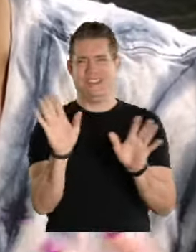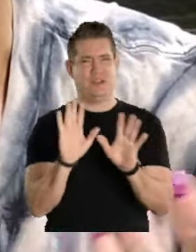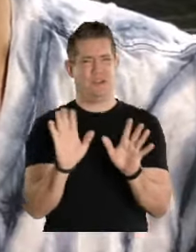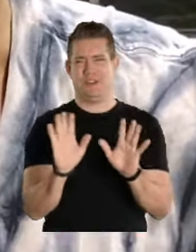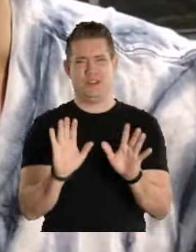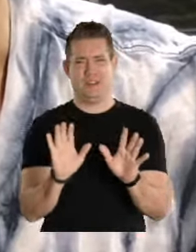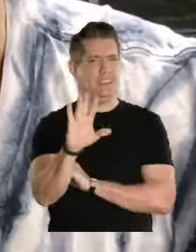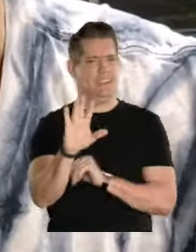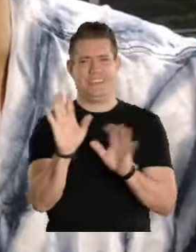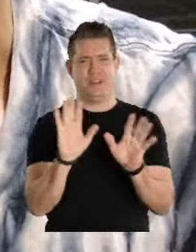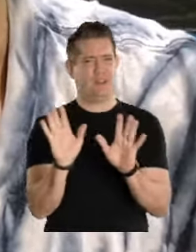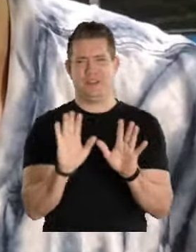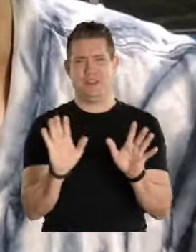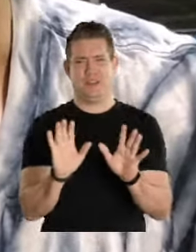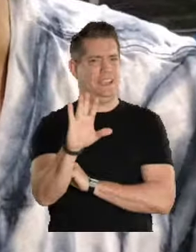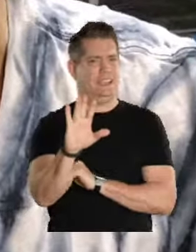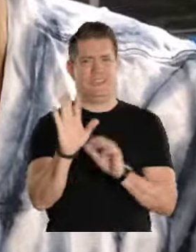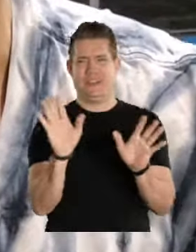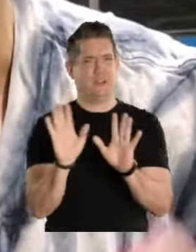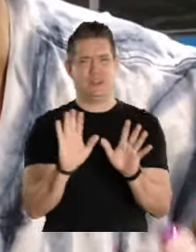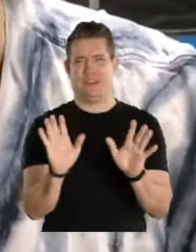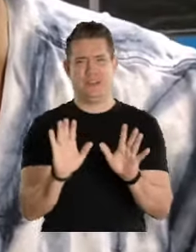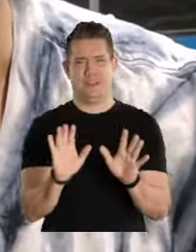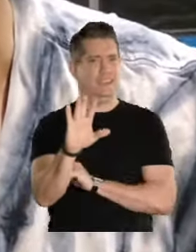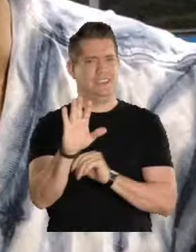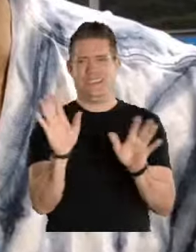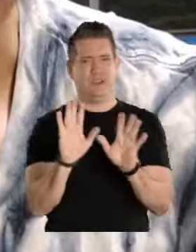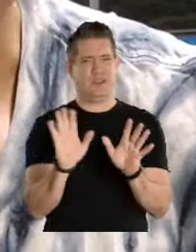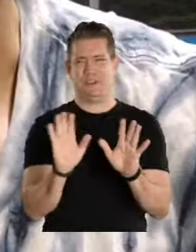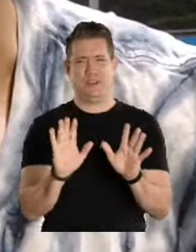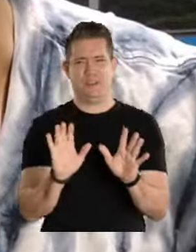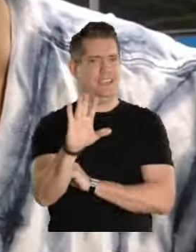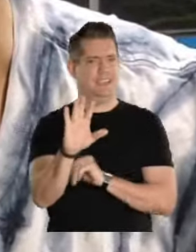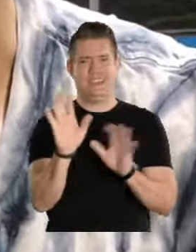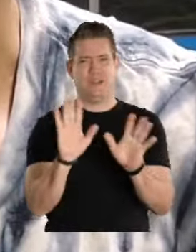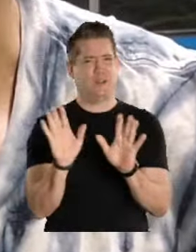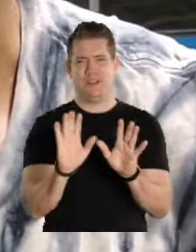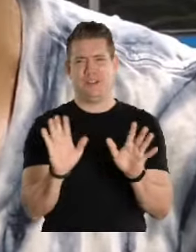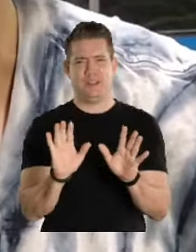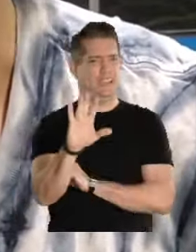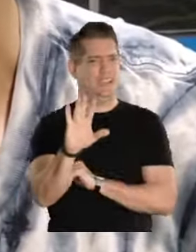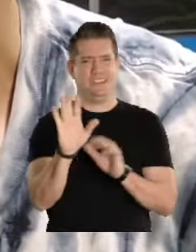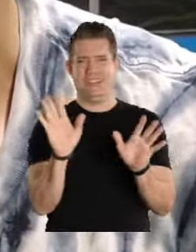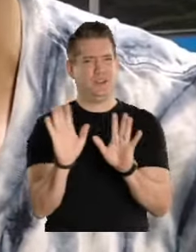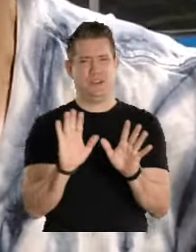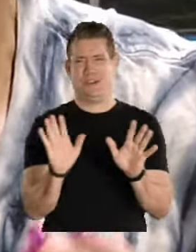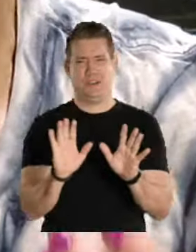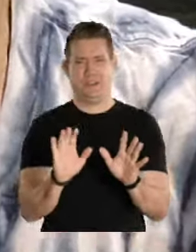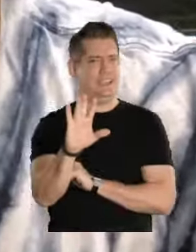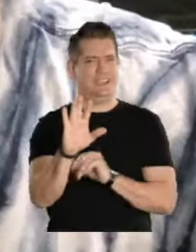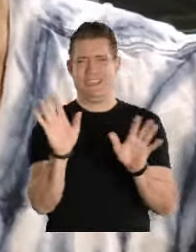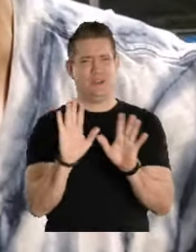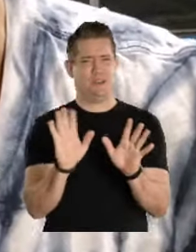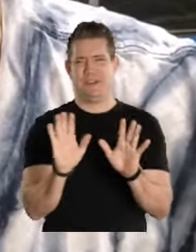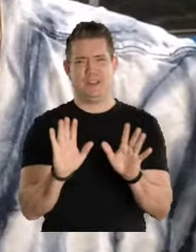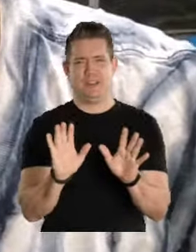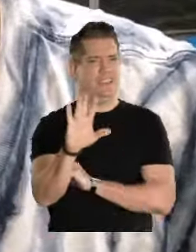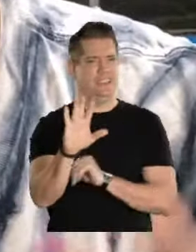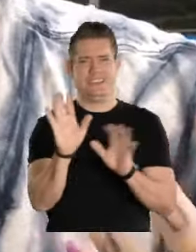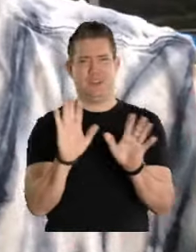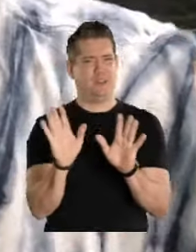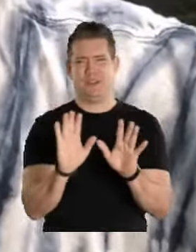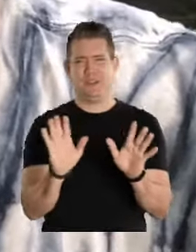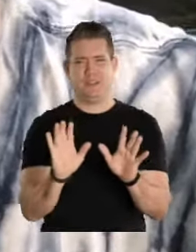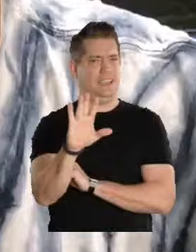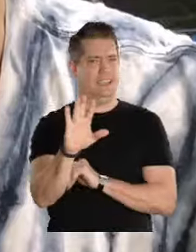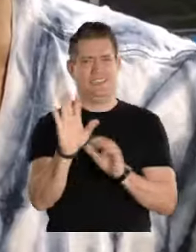throughout, and we also need to do resistance training to help with our skeletal system, our musculoskeletal systems, in order to ward off, you